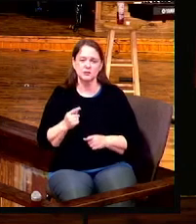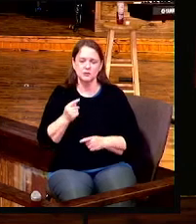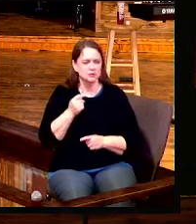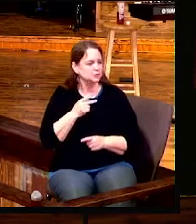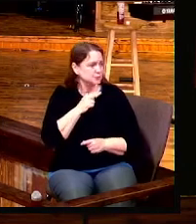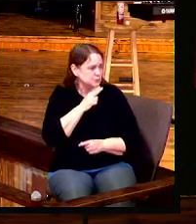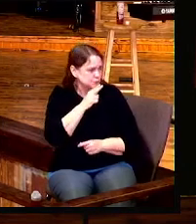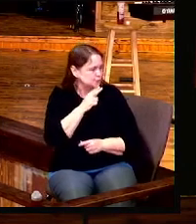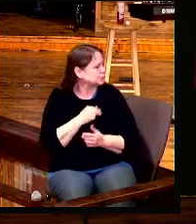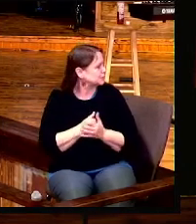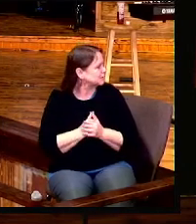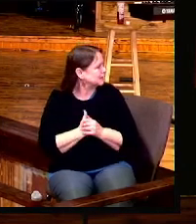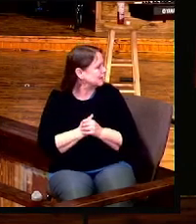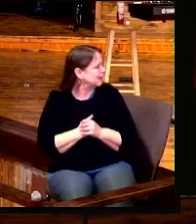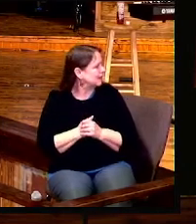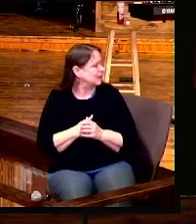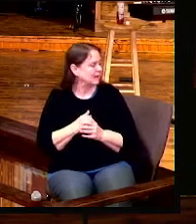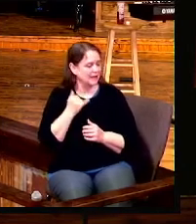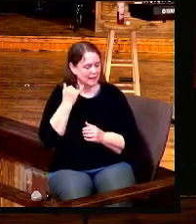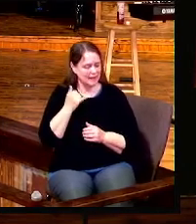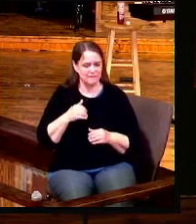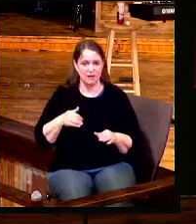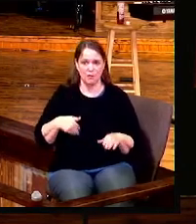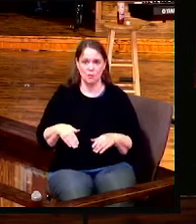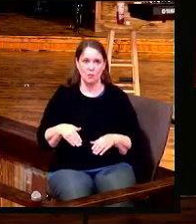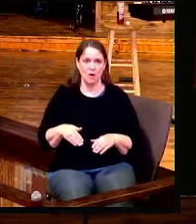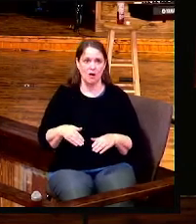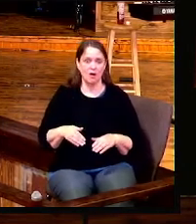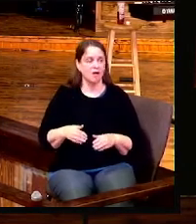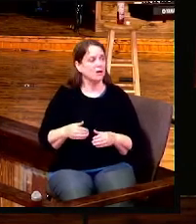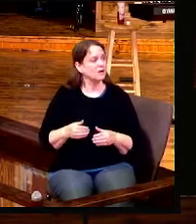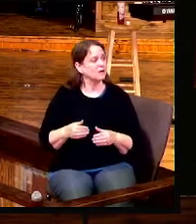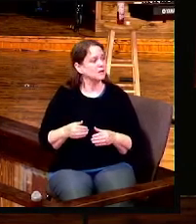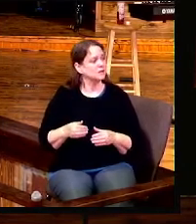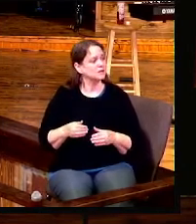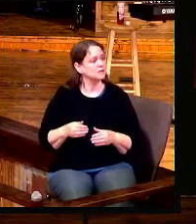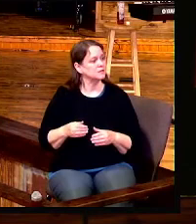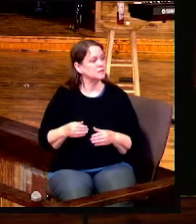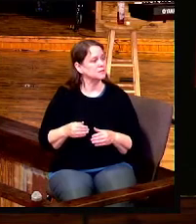Now, if I walked up to a young lady who had body image issues